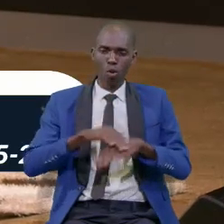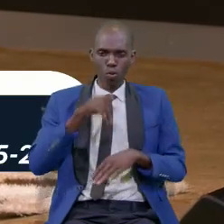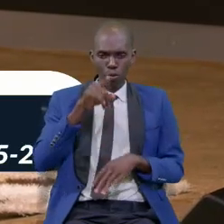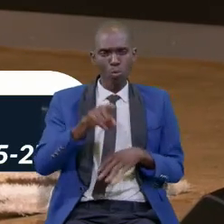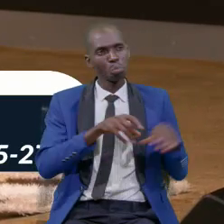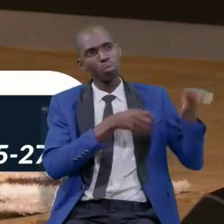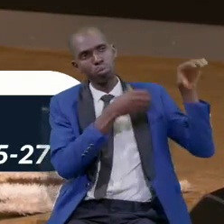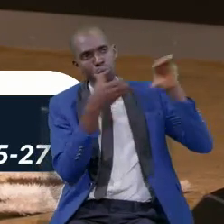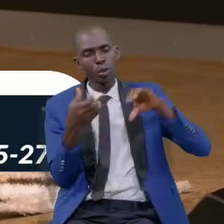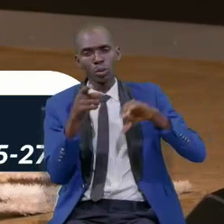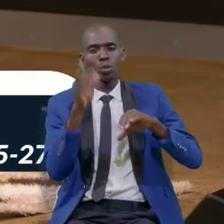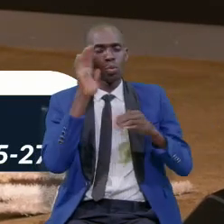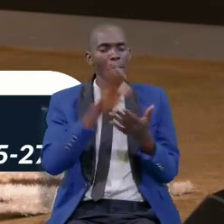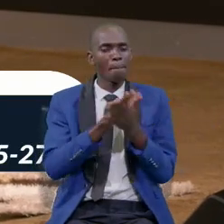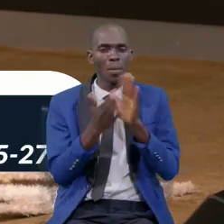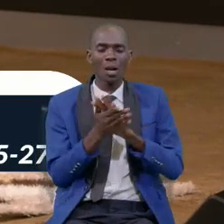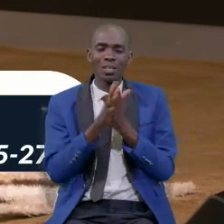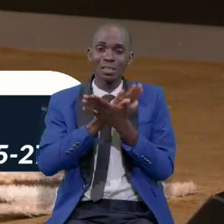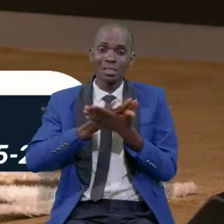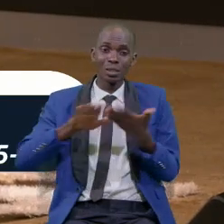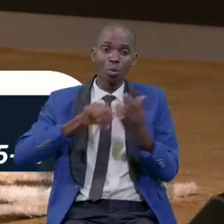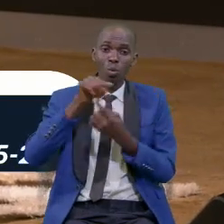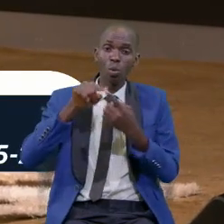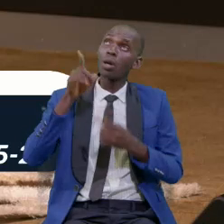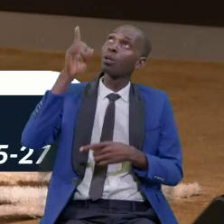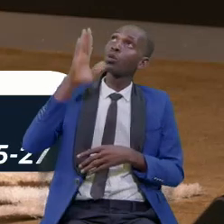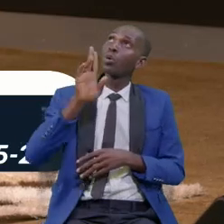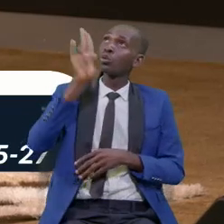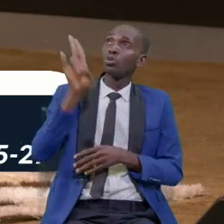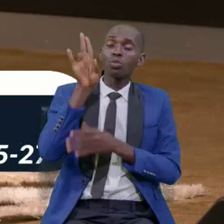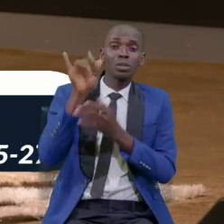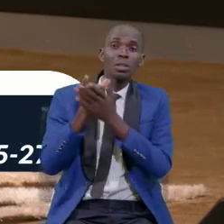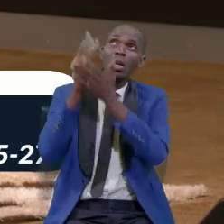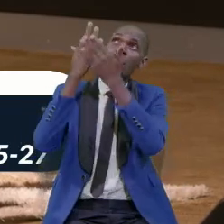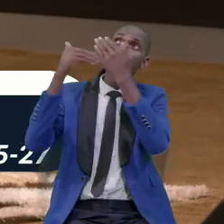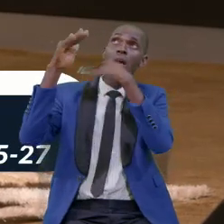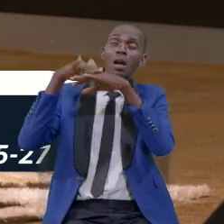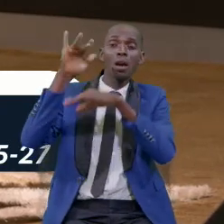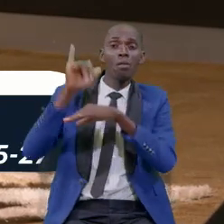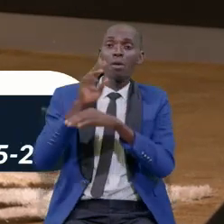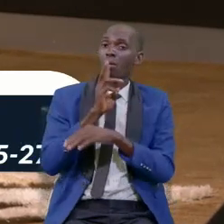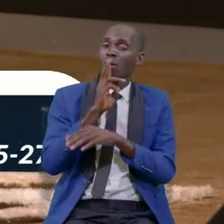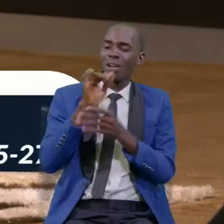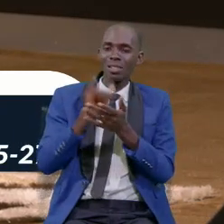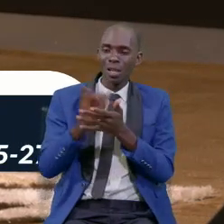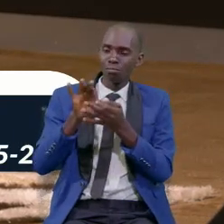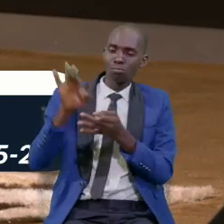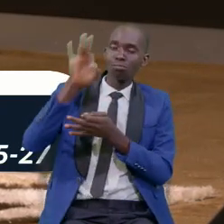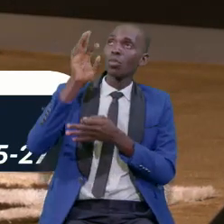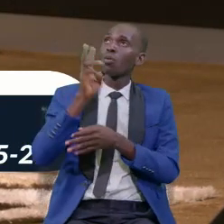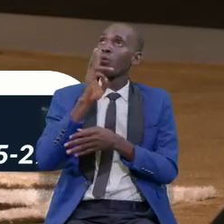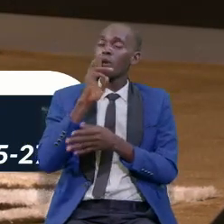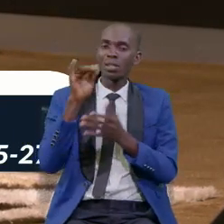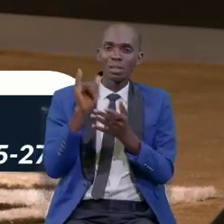When God sprinkles that heavenly water, spiritual water, inspired